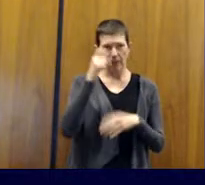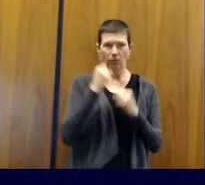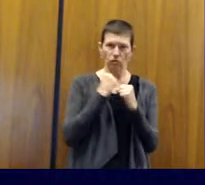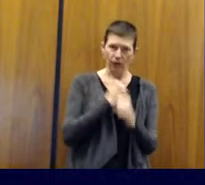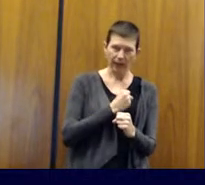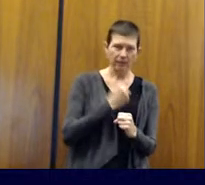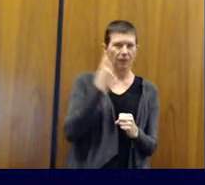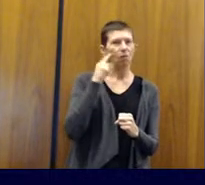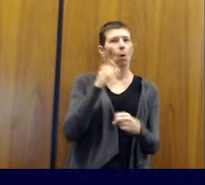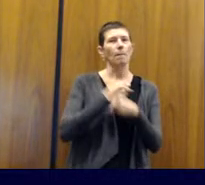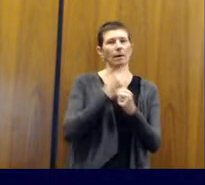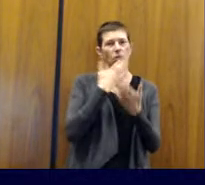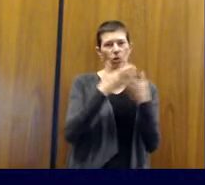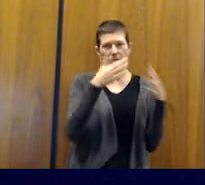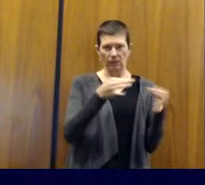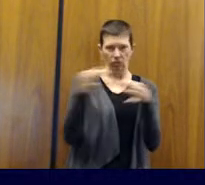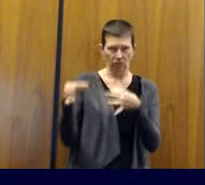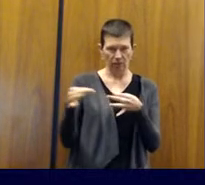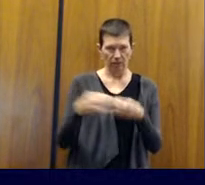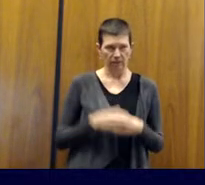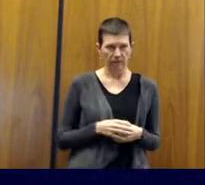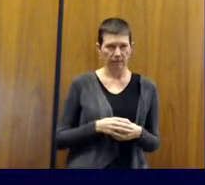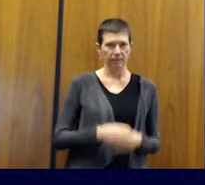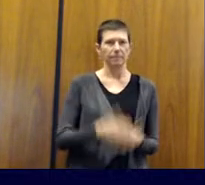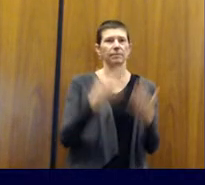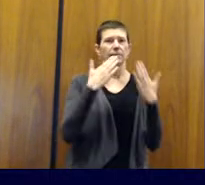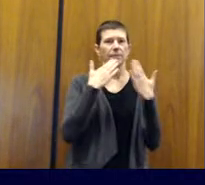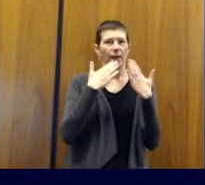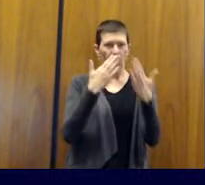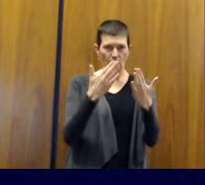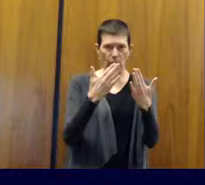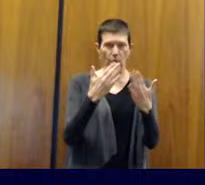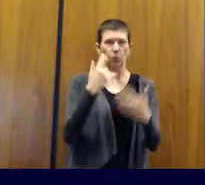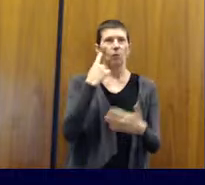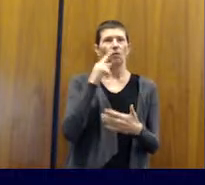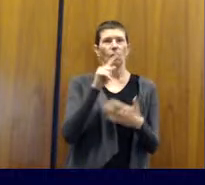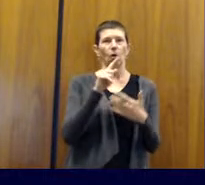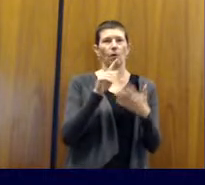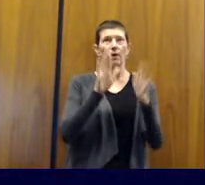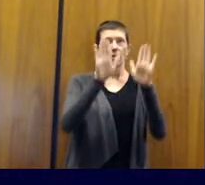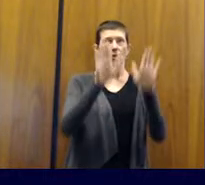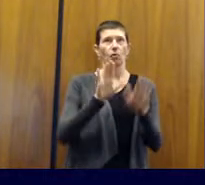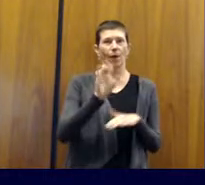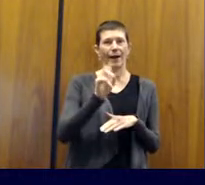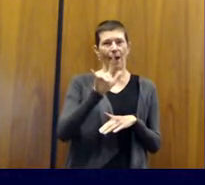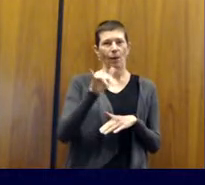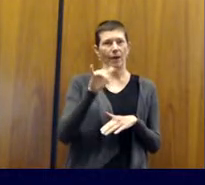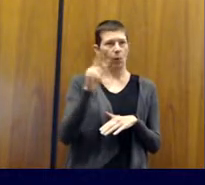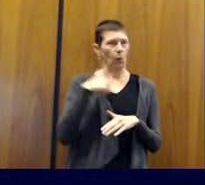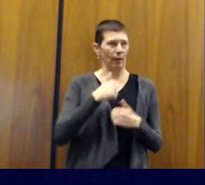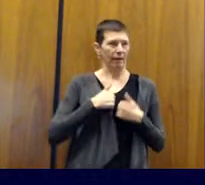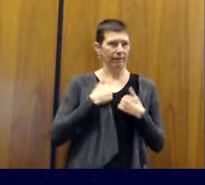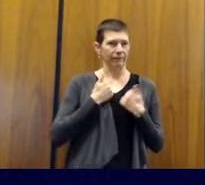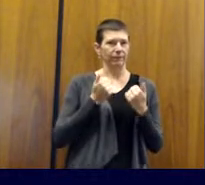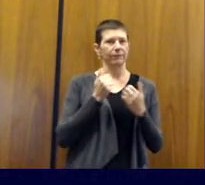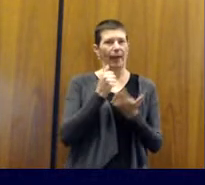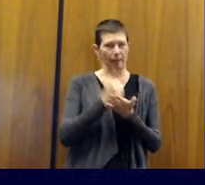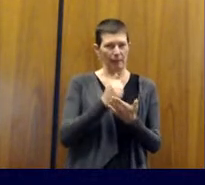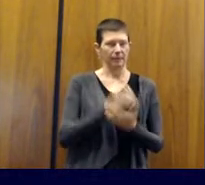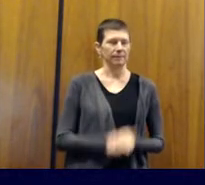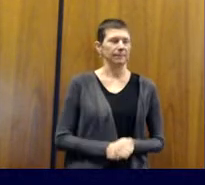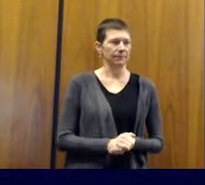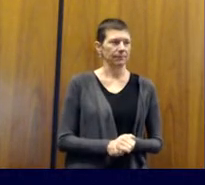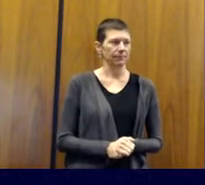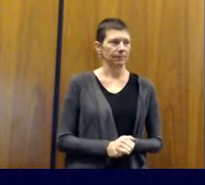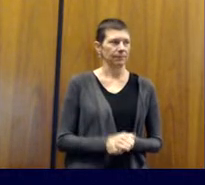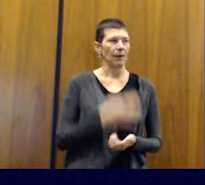good decisions. And thank you for a great county that we live in. Amen. Amen.